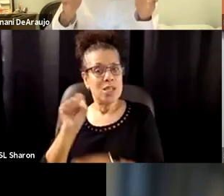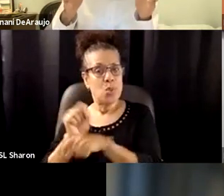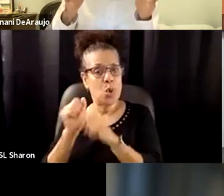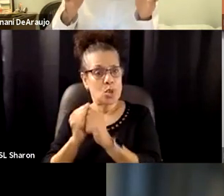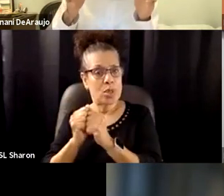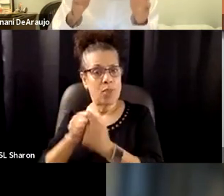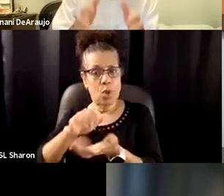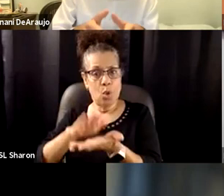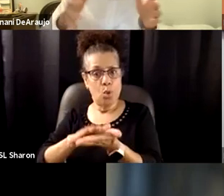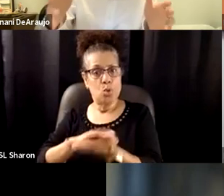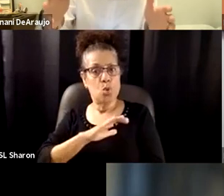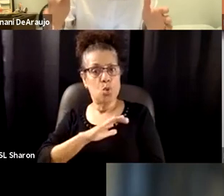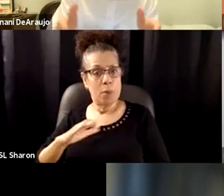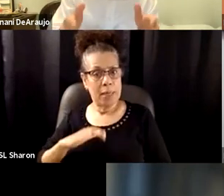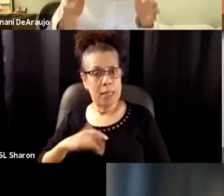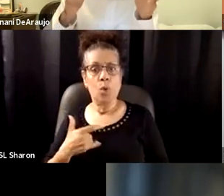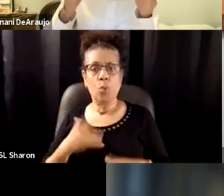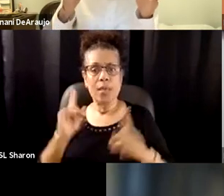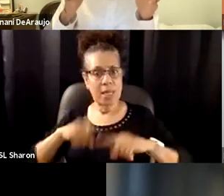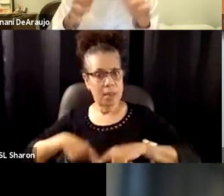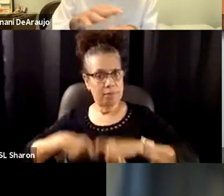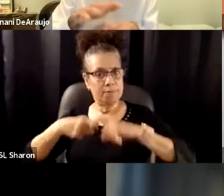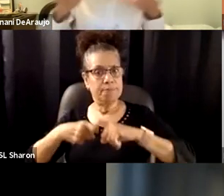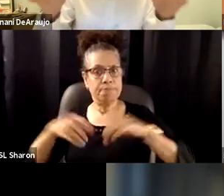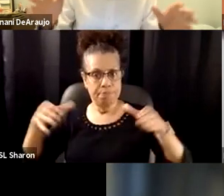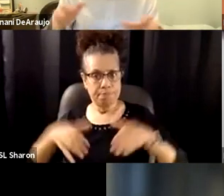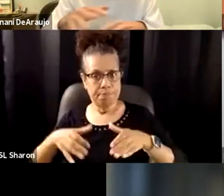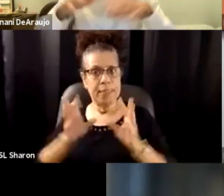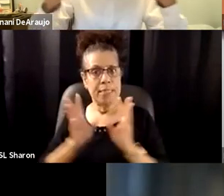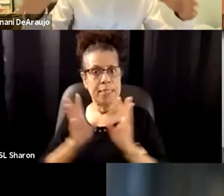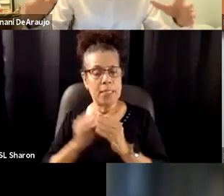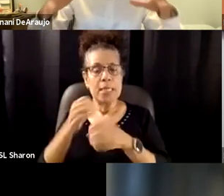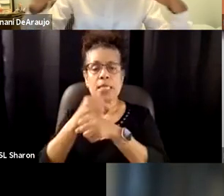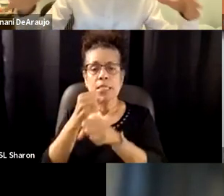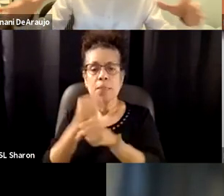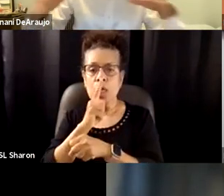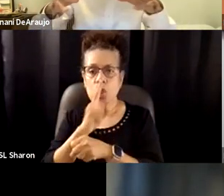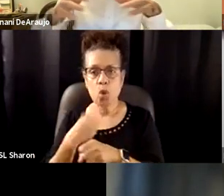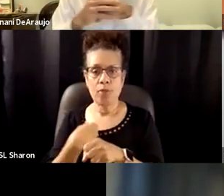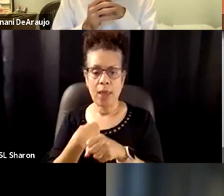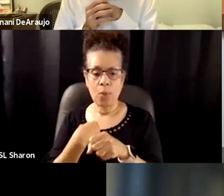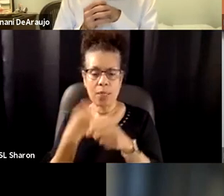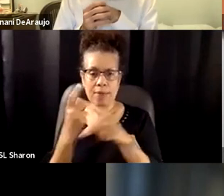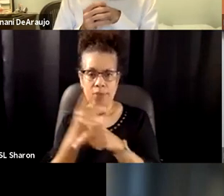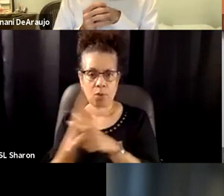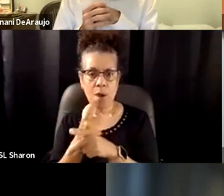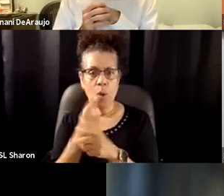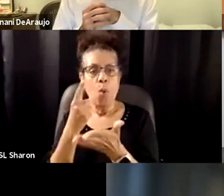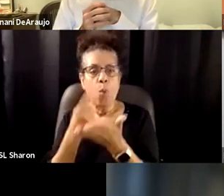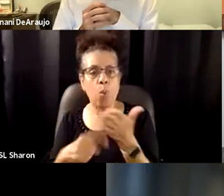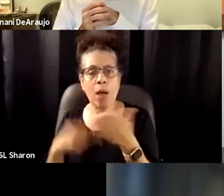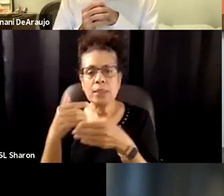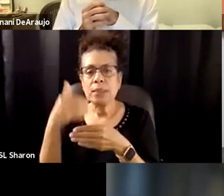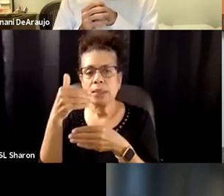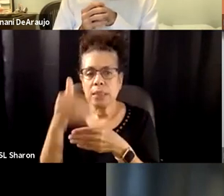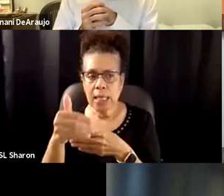committee can can convene uh this task force to make sure we map out all of this kind of intricate kind of interplay of stakeholders